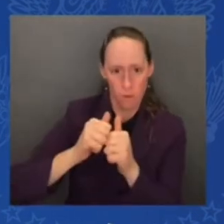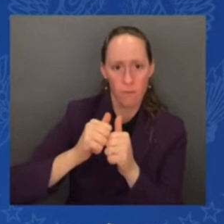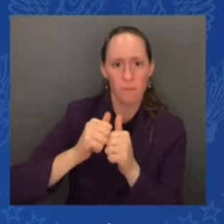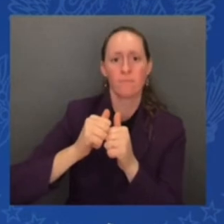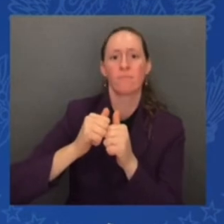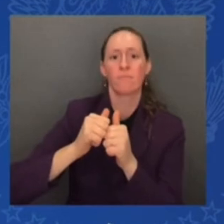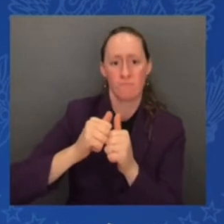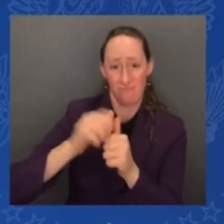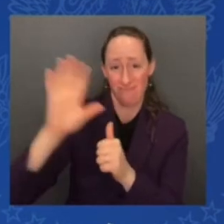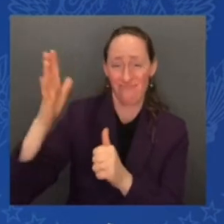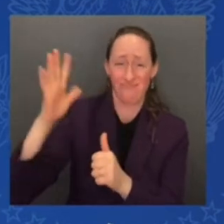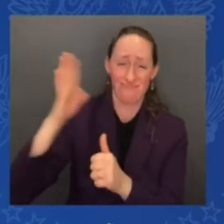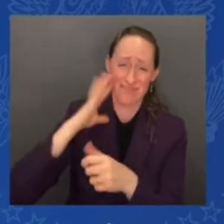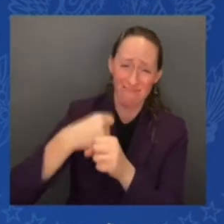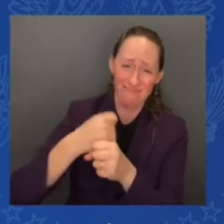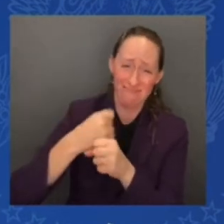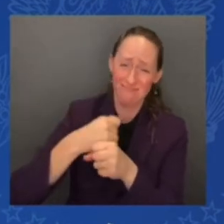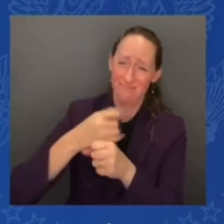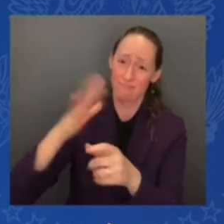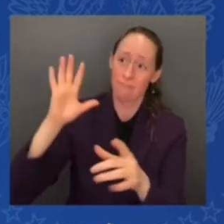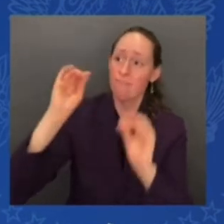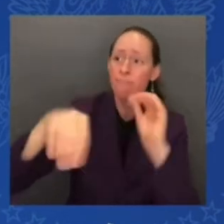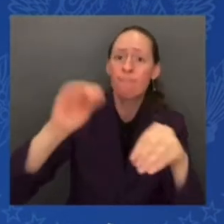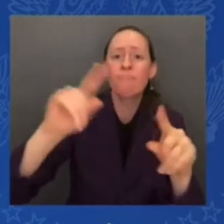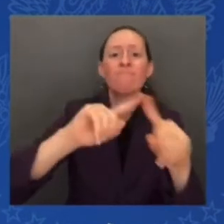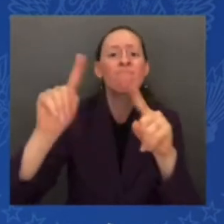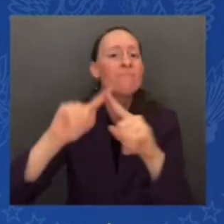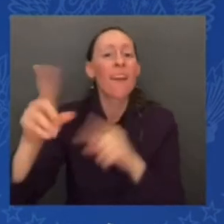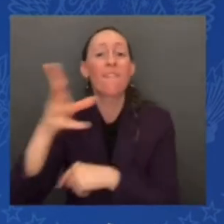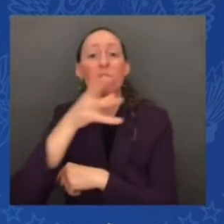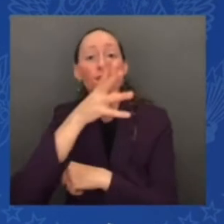Miguel counties in New Mexico.